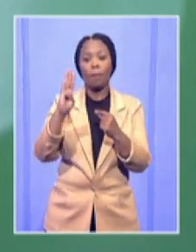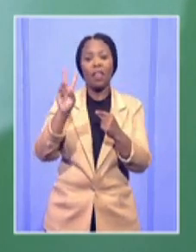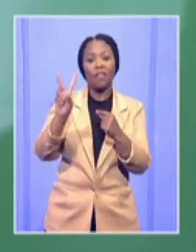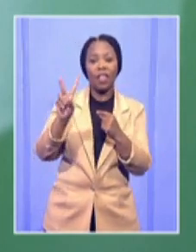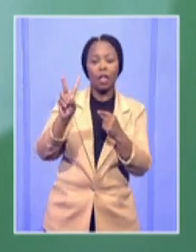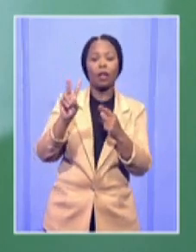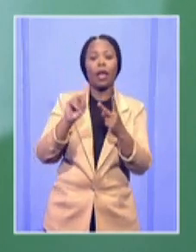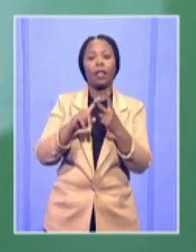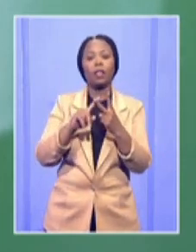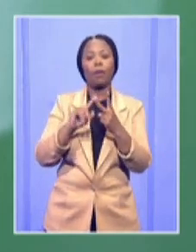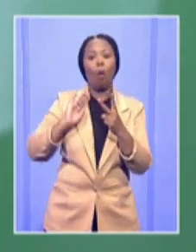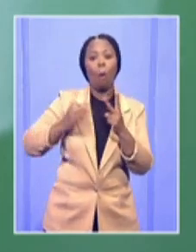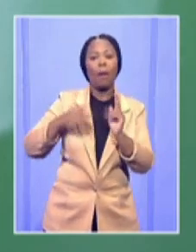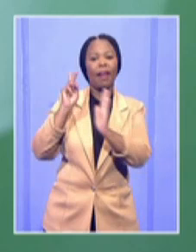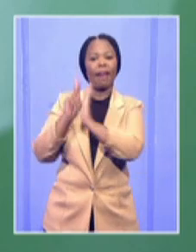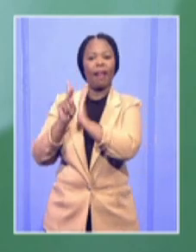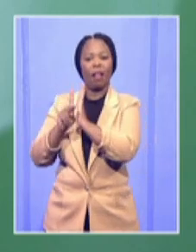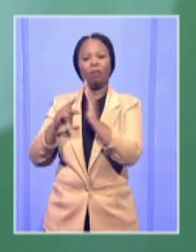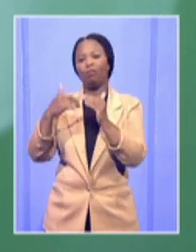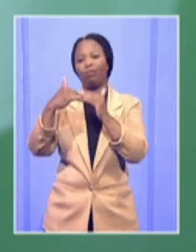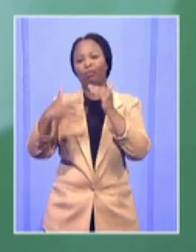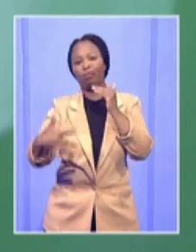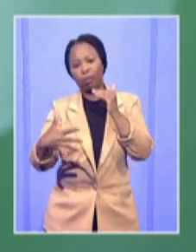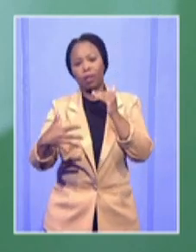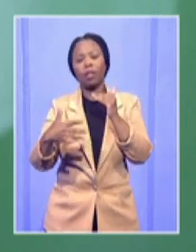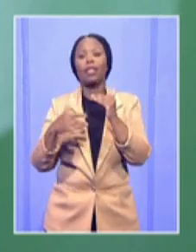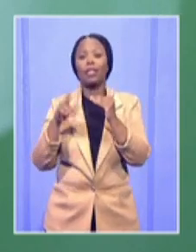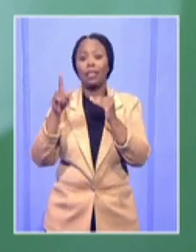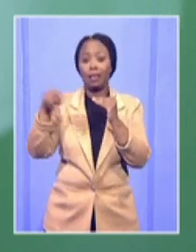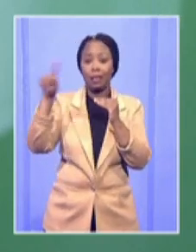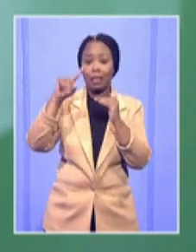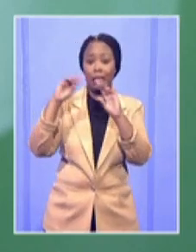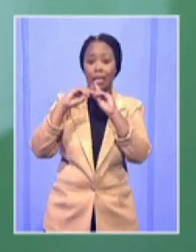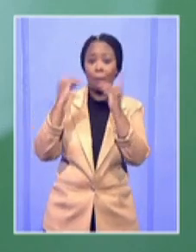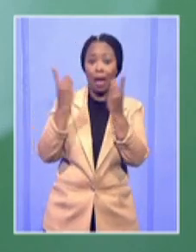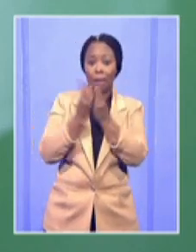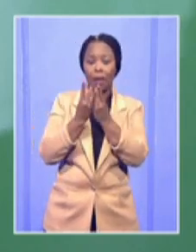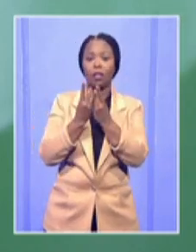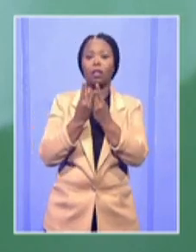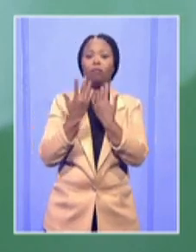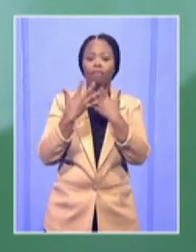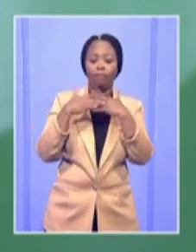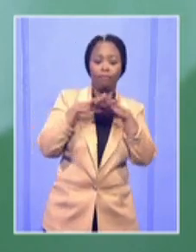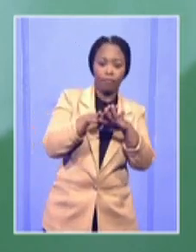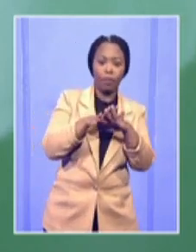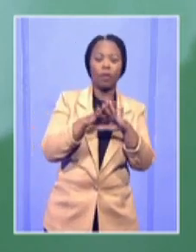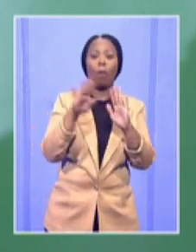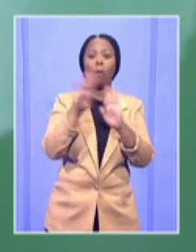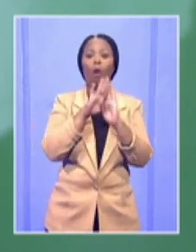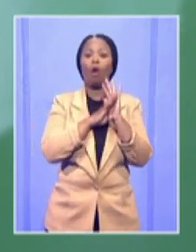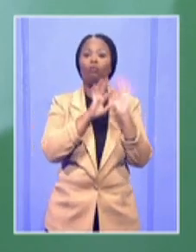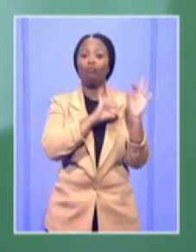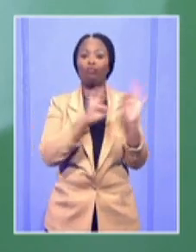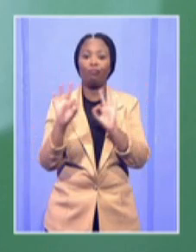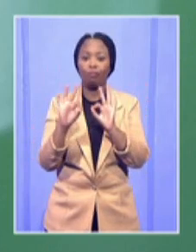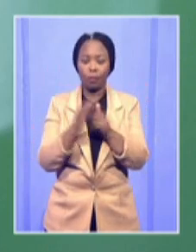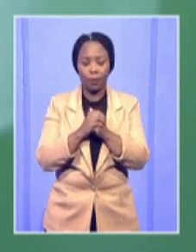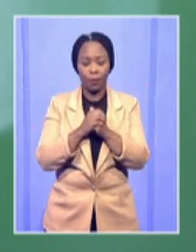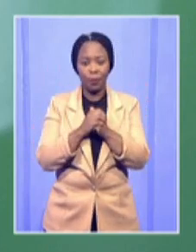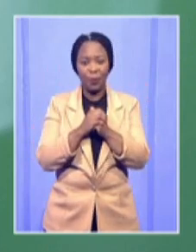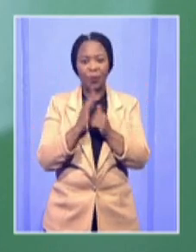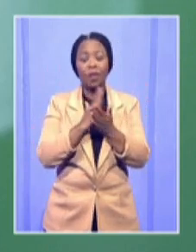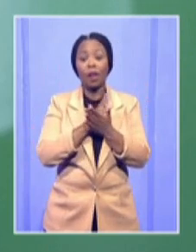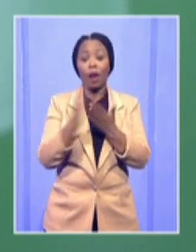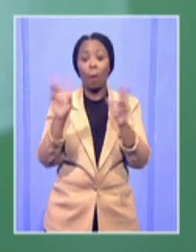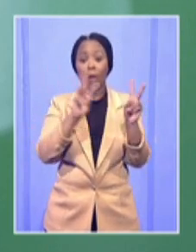etc. Relevant departments must integrate these into appropriate programs. Some of the issues require a